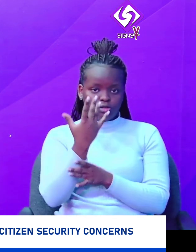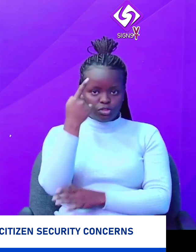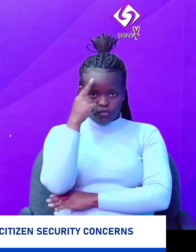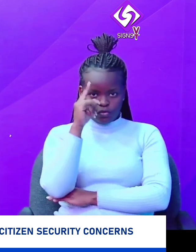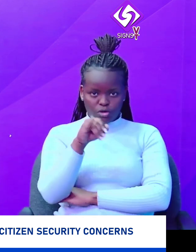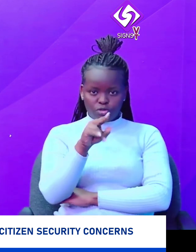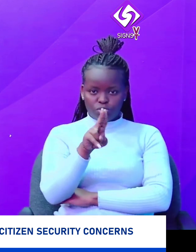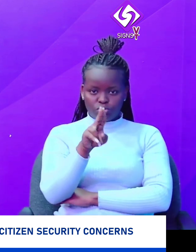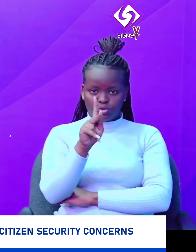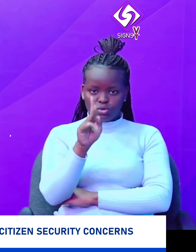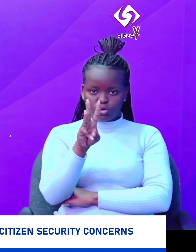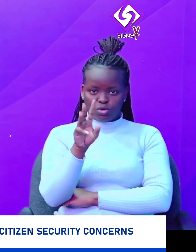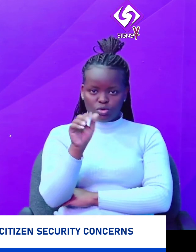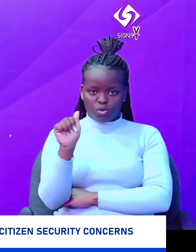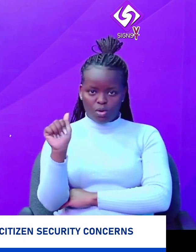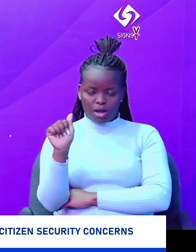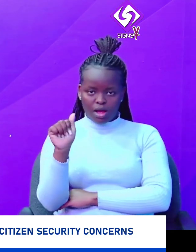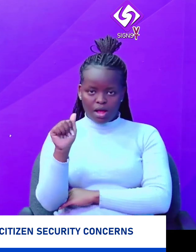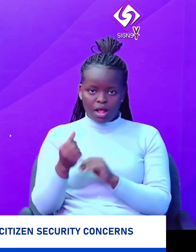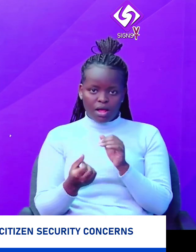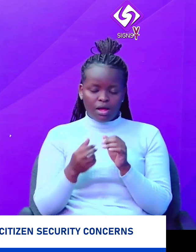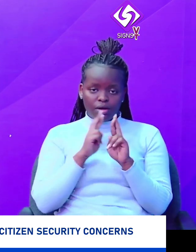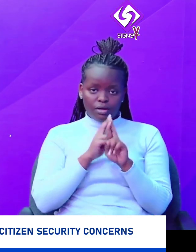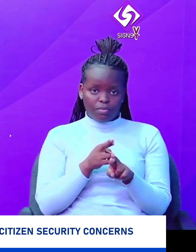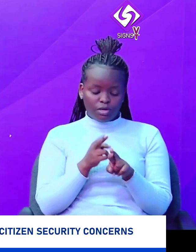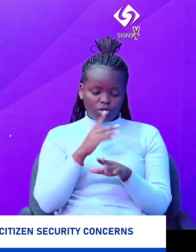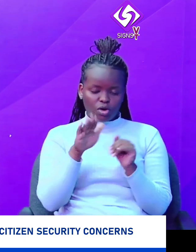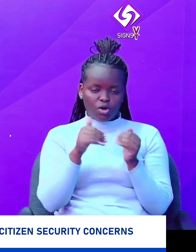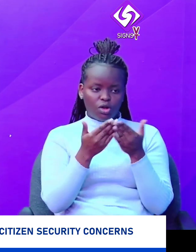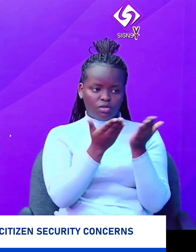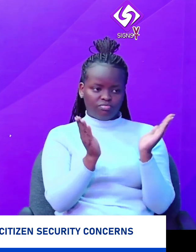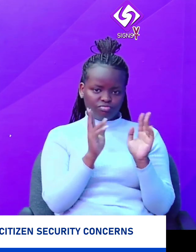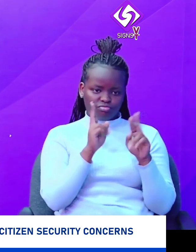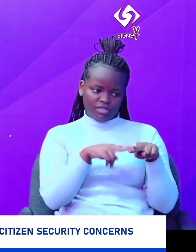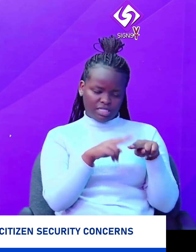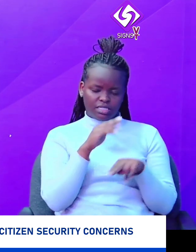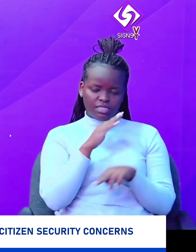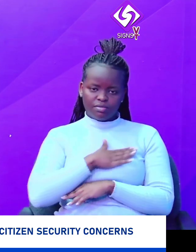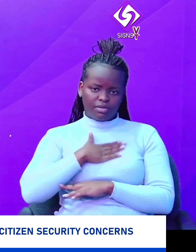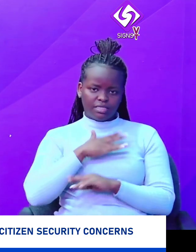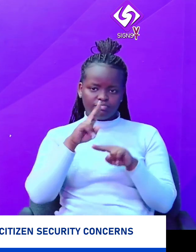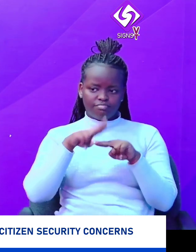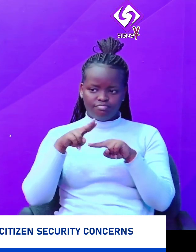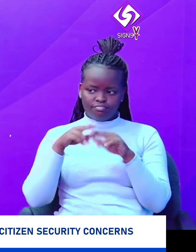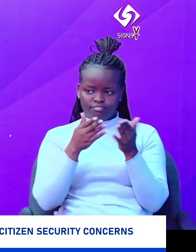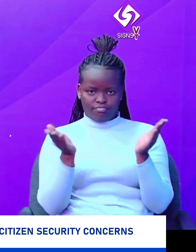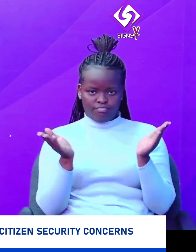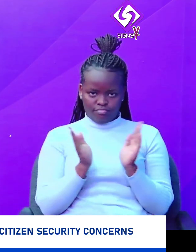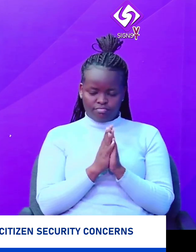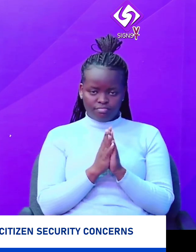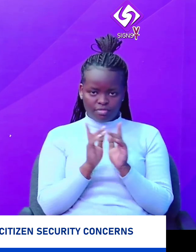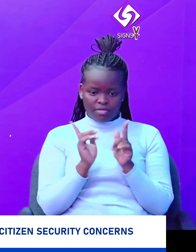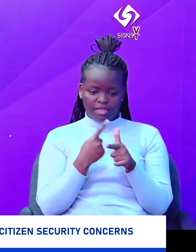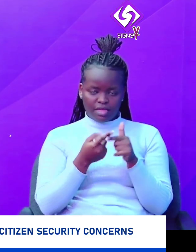report. May I request that we all sit down? The rest of us can sit down kindly. Tuweze kuketi. Ndio wapiga picha